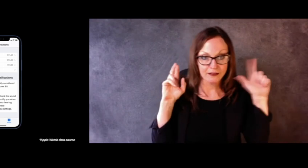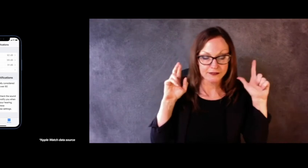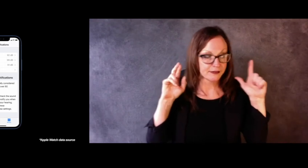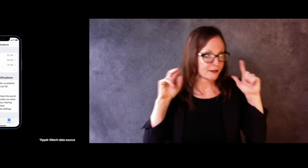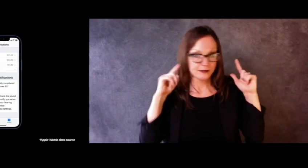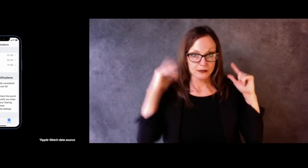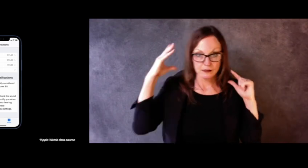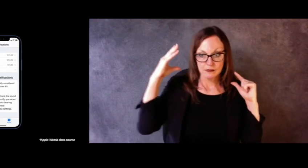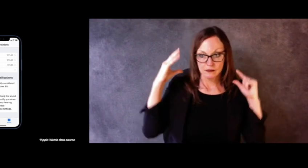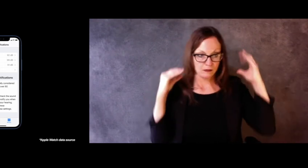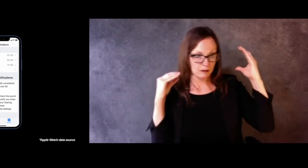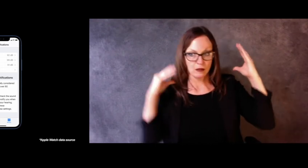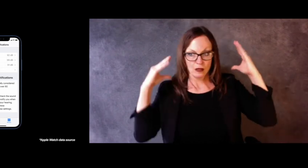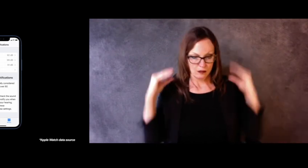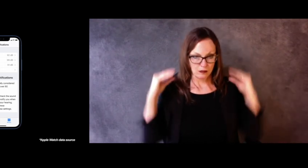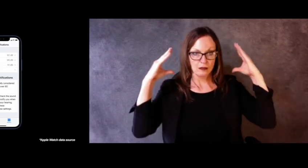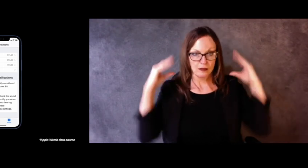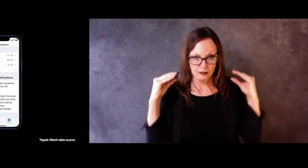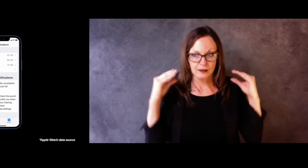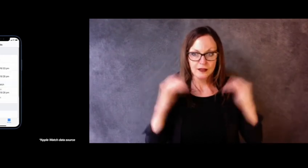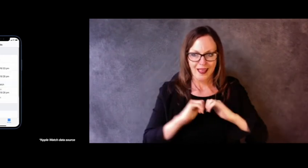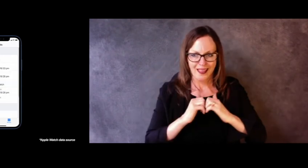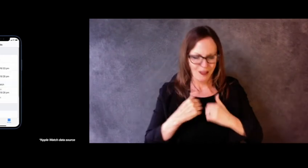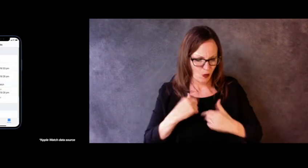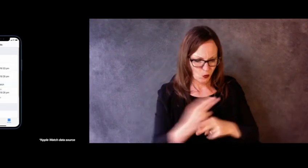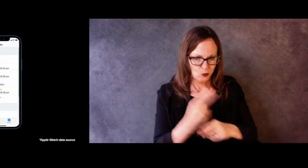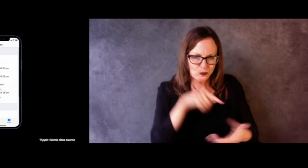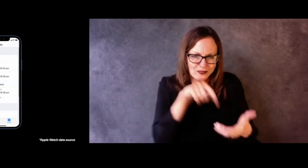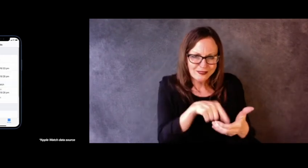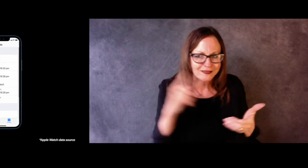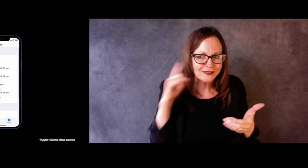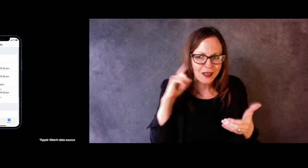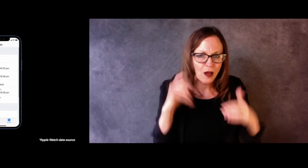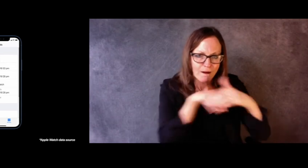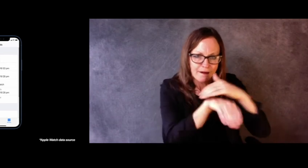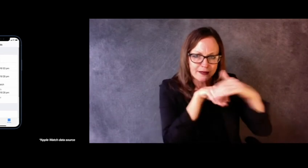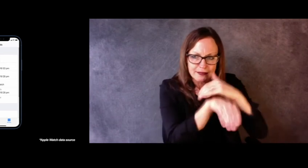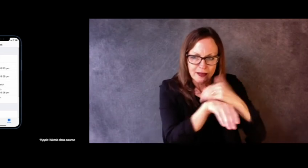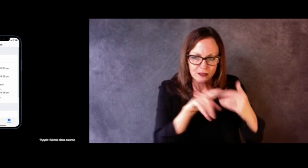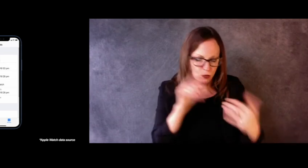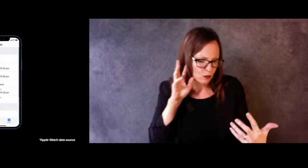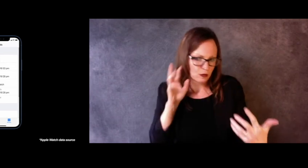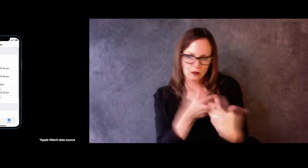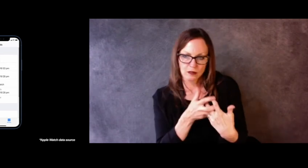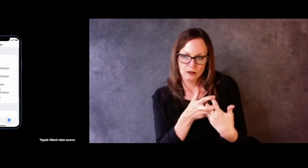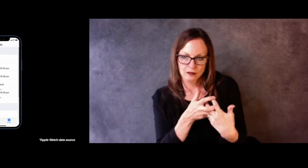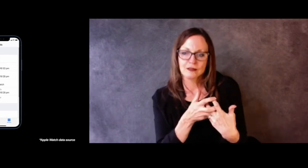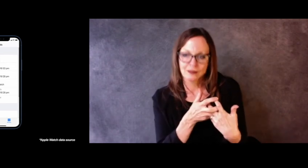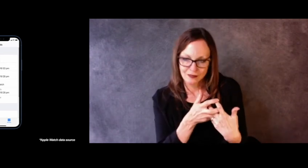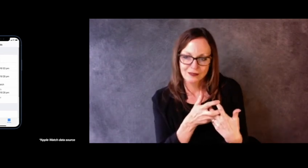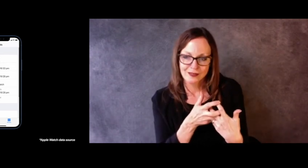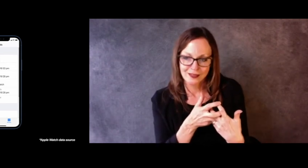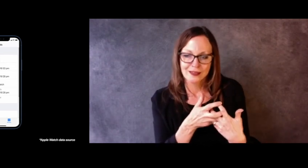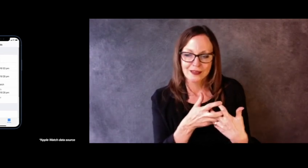has notified you of being in too loud an environment, and shows the noise dose you receive from the time it started to